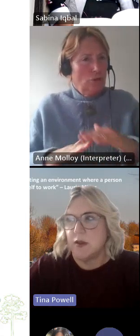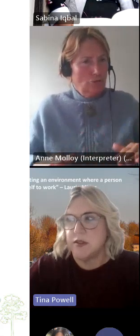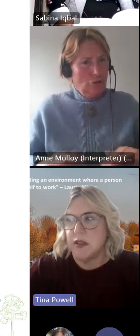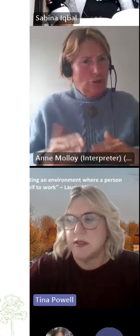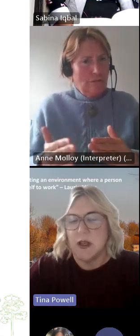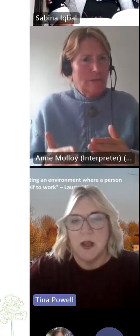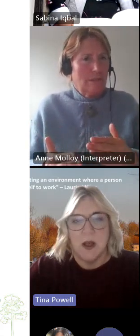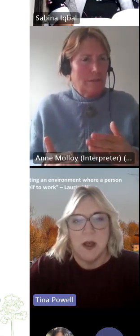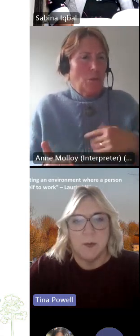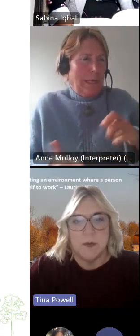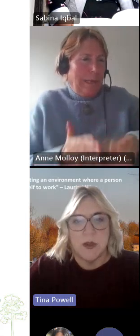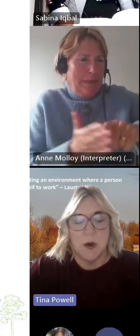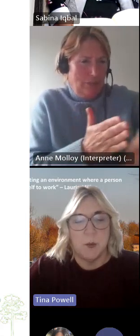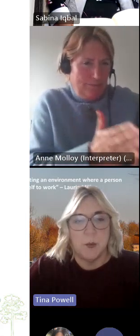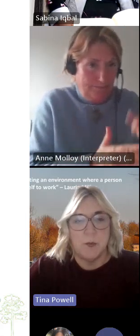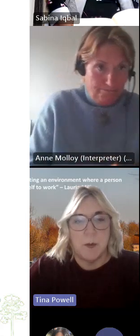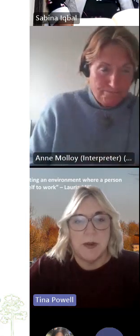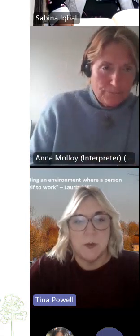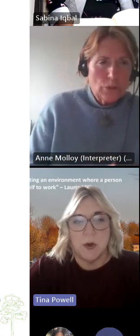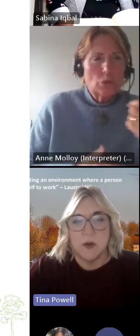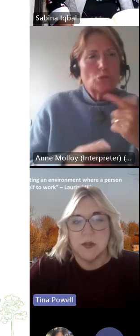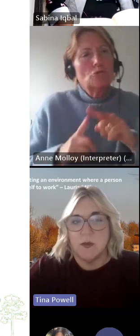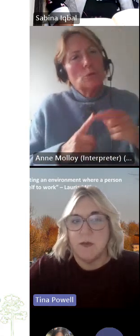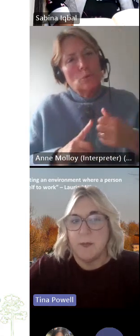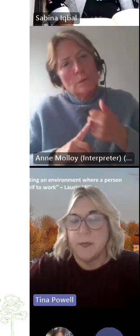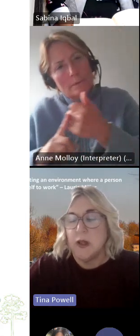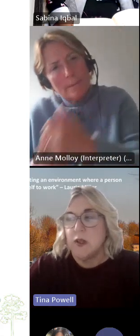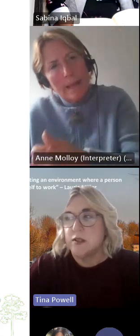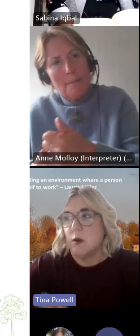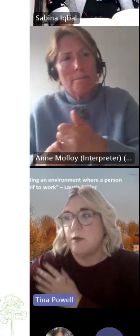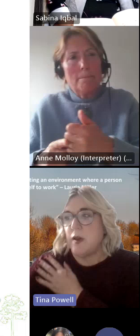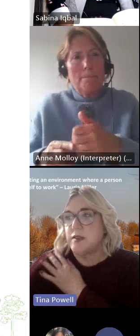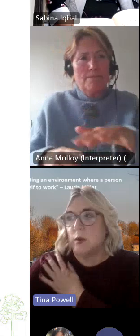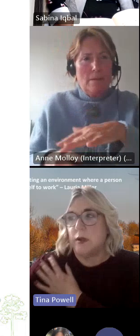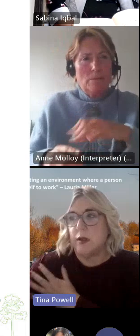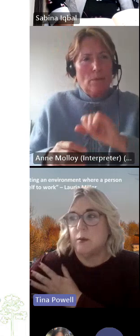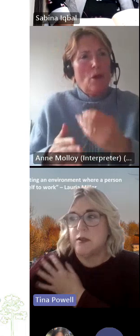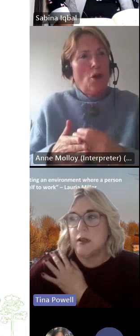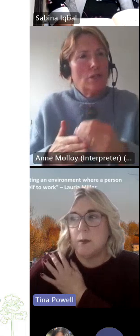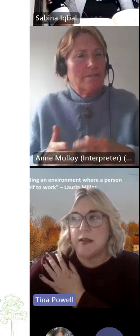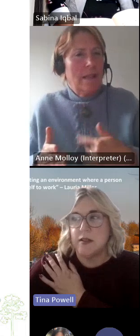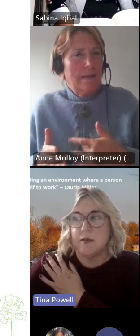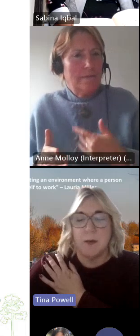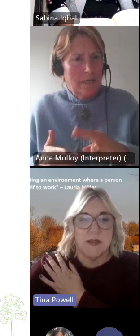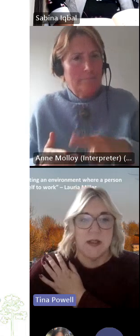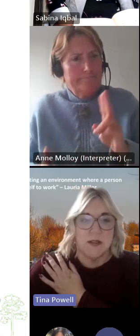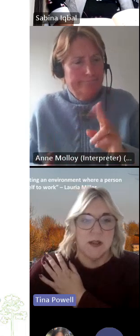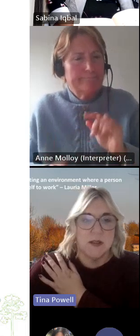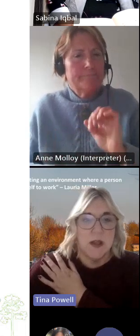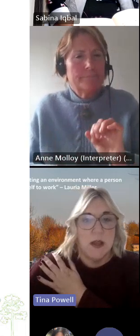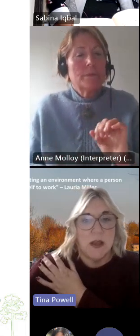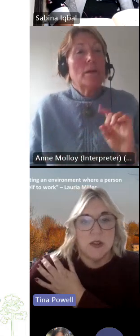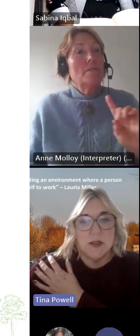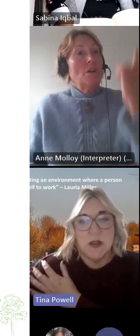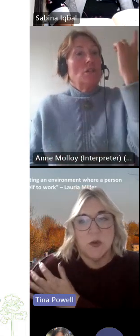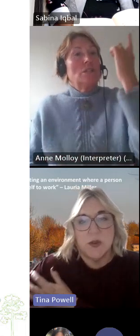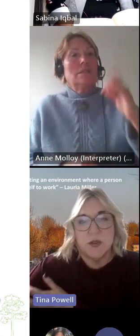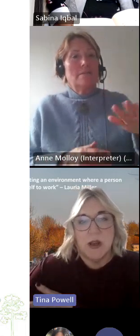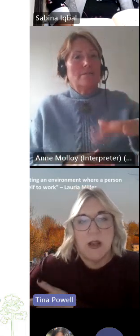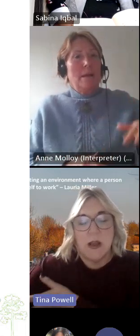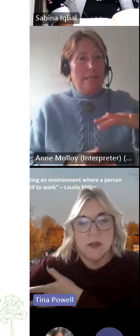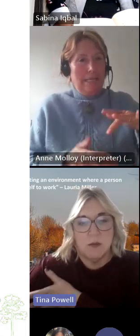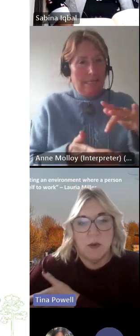commission services to help families with the cost of living. So our first one I'm going to tell you about is the family centres. As you can